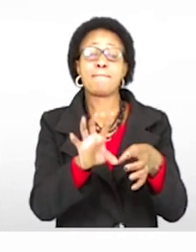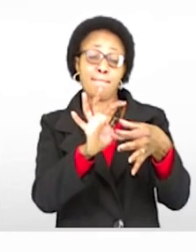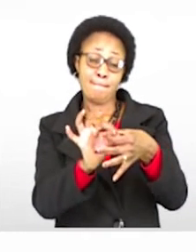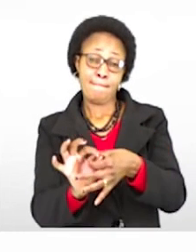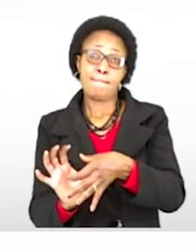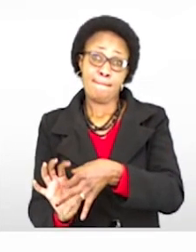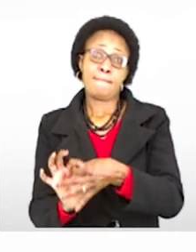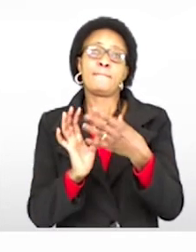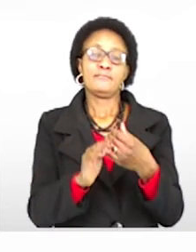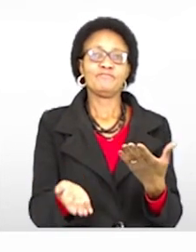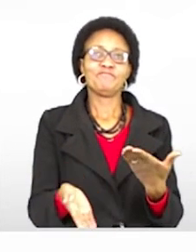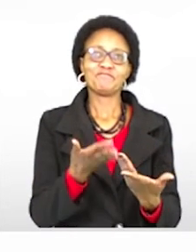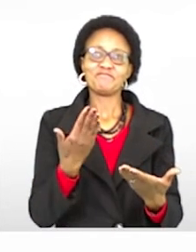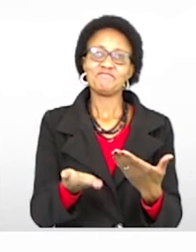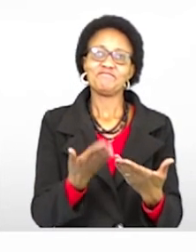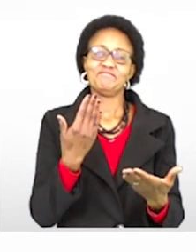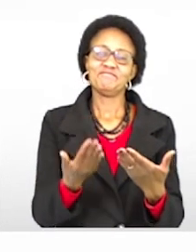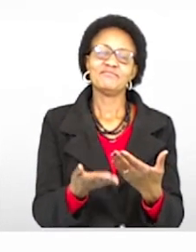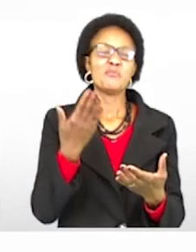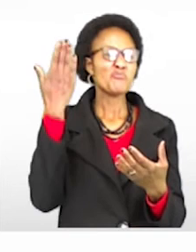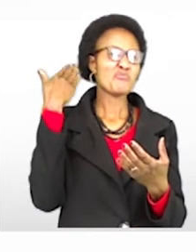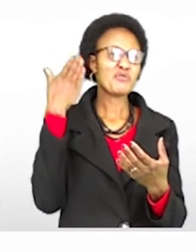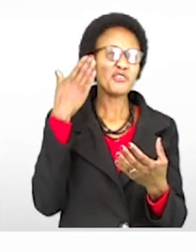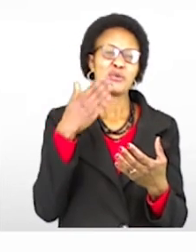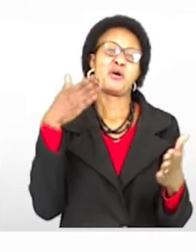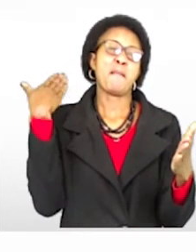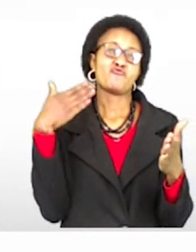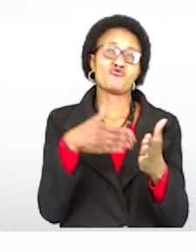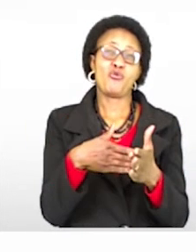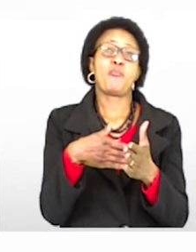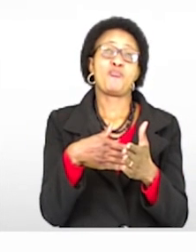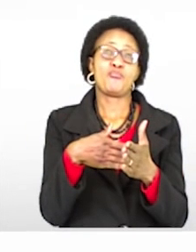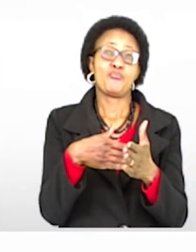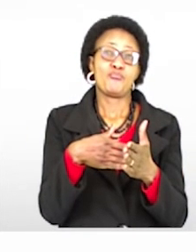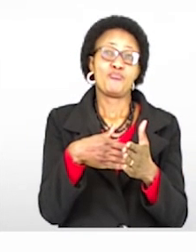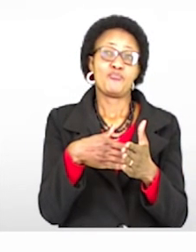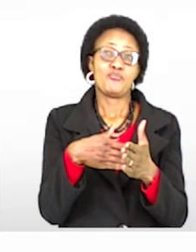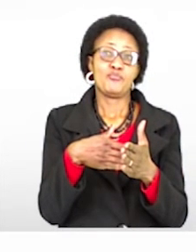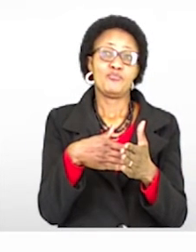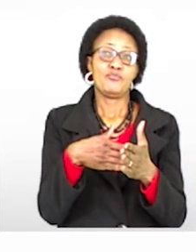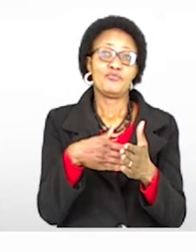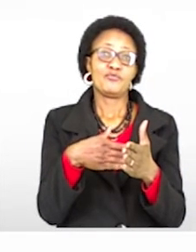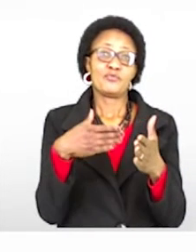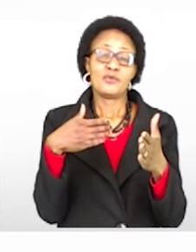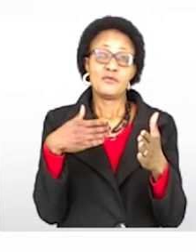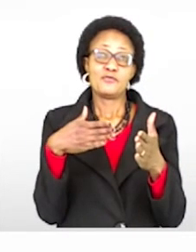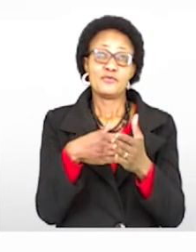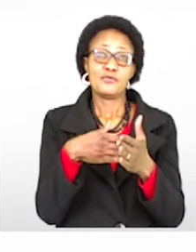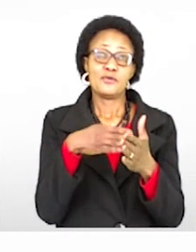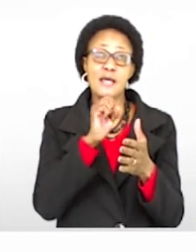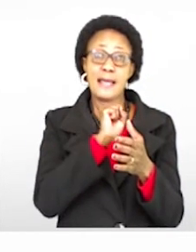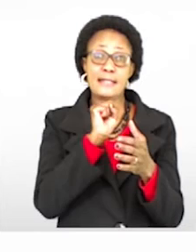one is very easy because we talked about it before. It is the stop sign. You can see that it starts with the